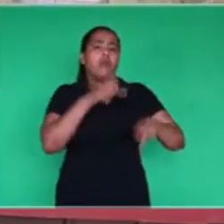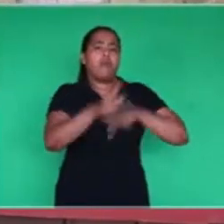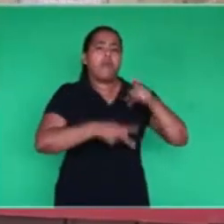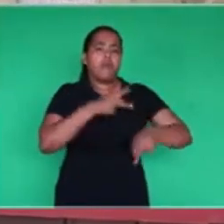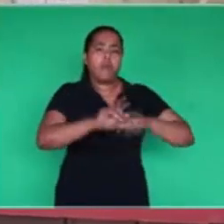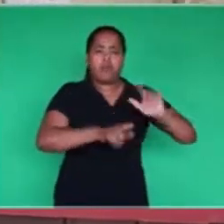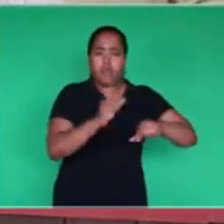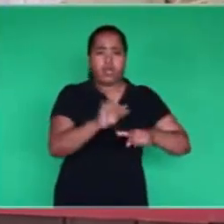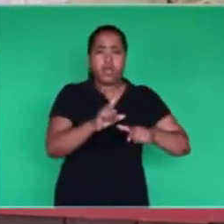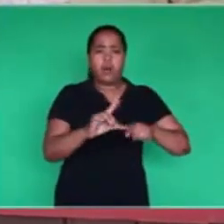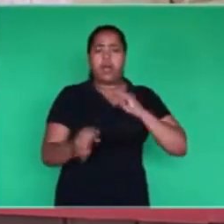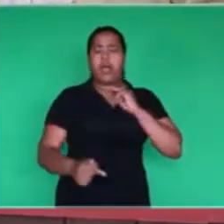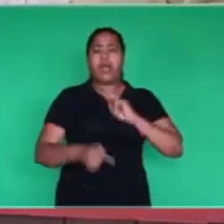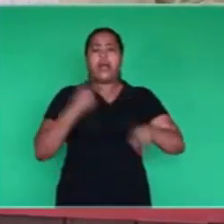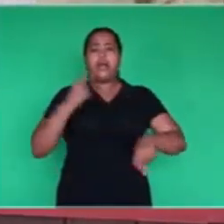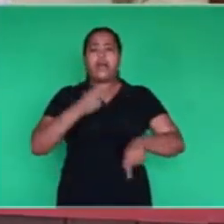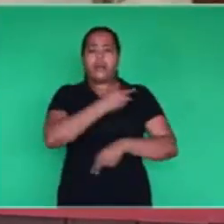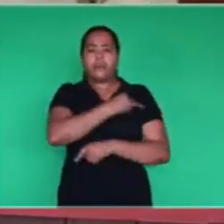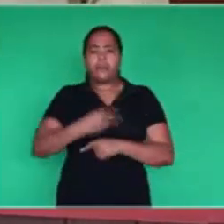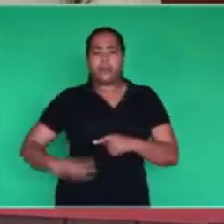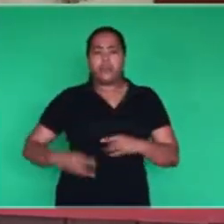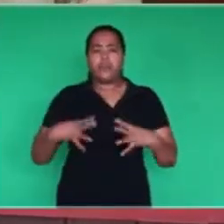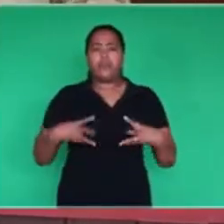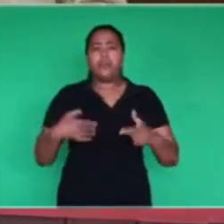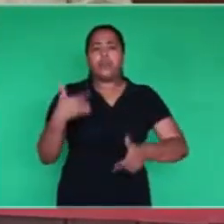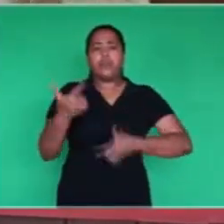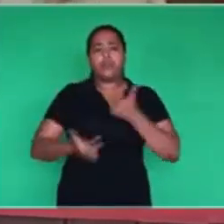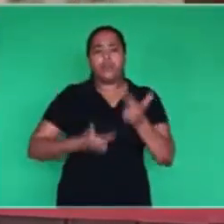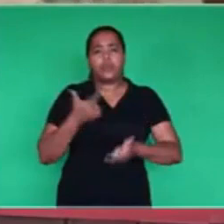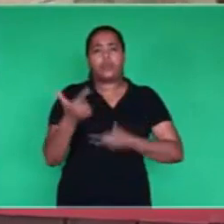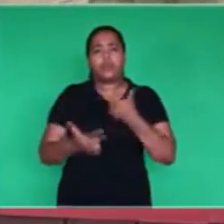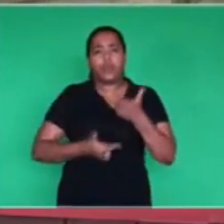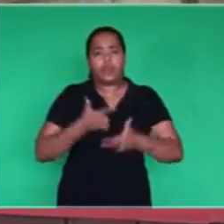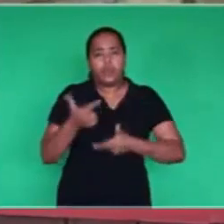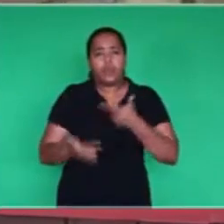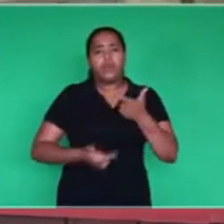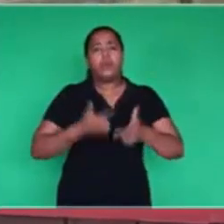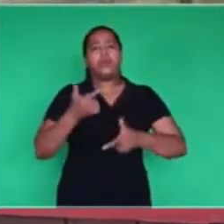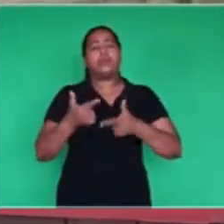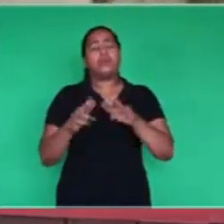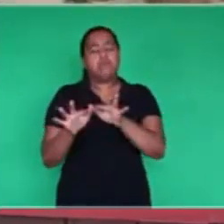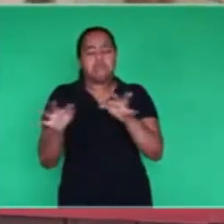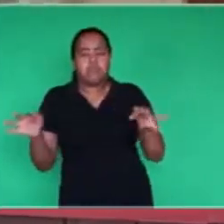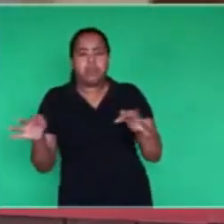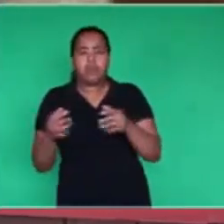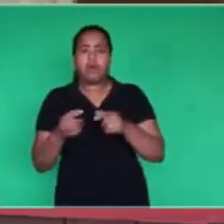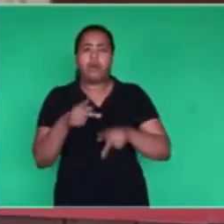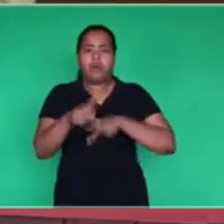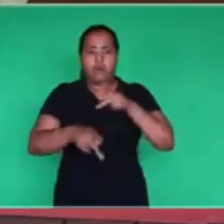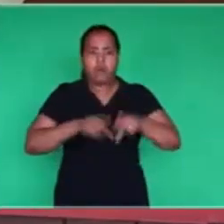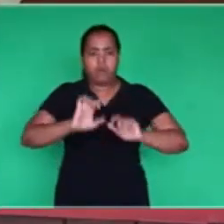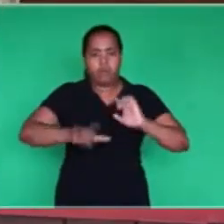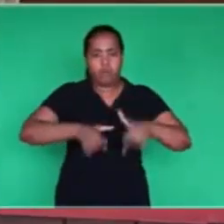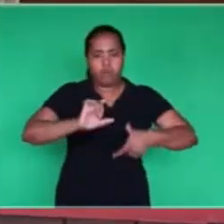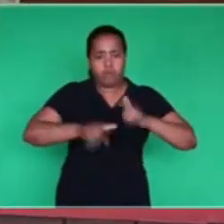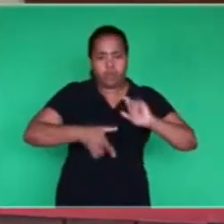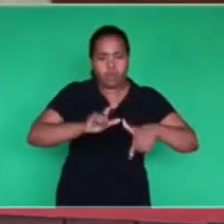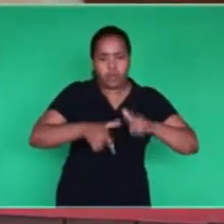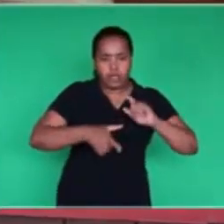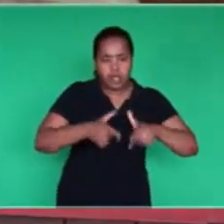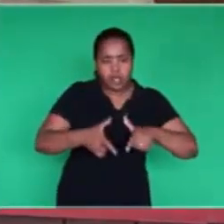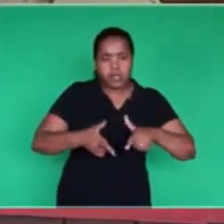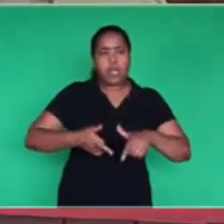Israel. Israel will have the responsibility of taking care of everything which is